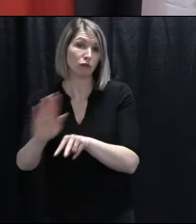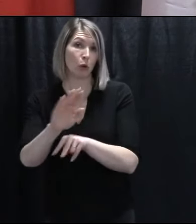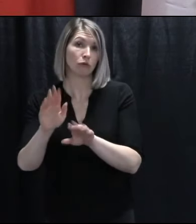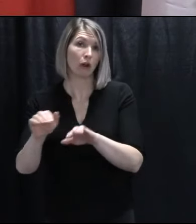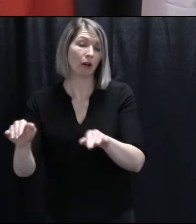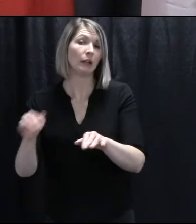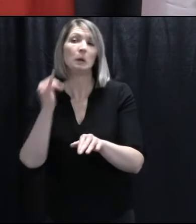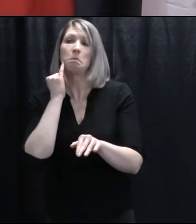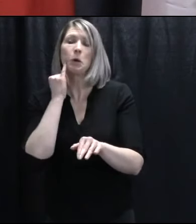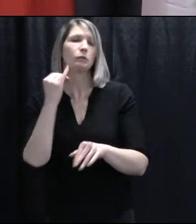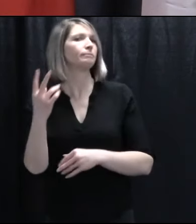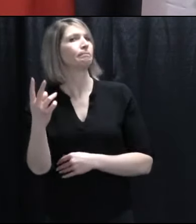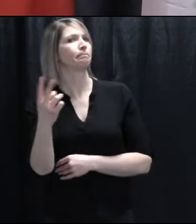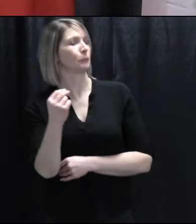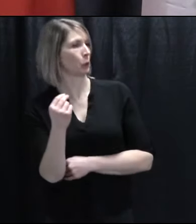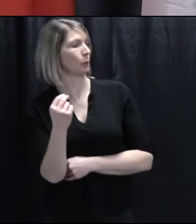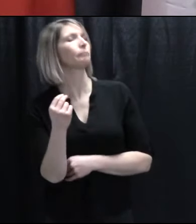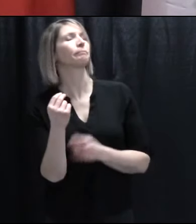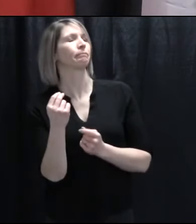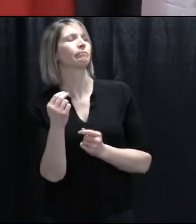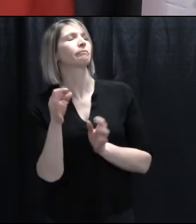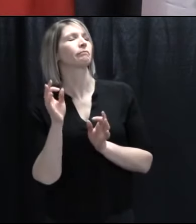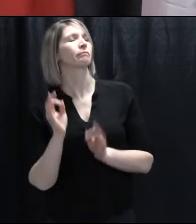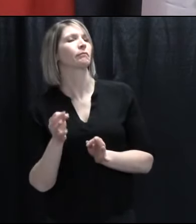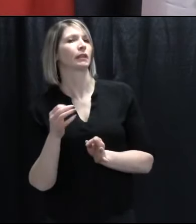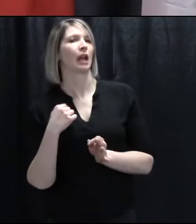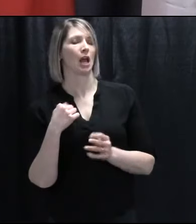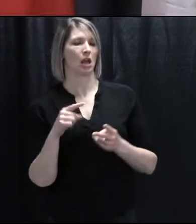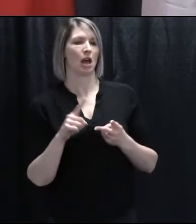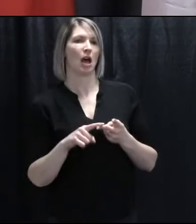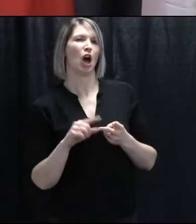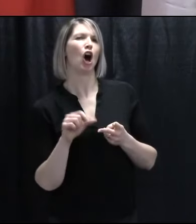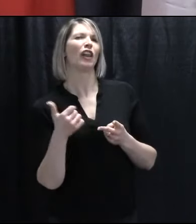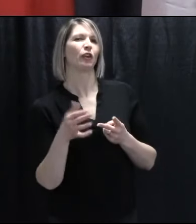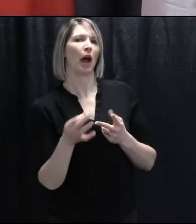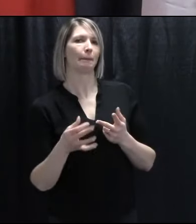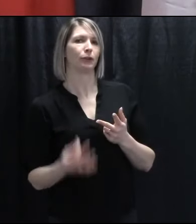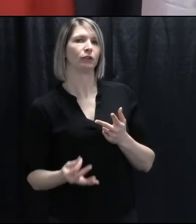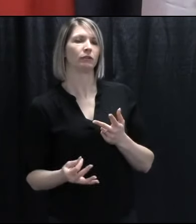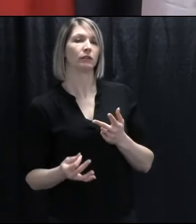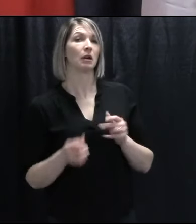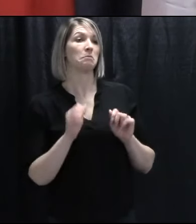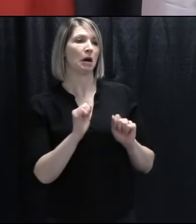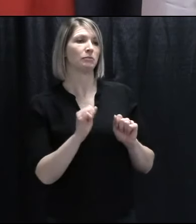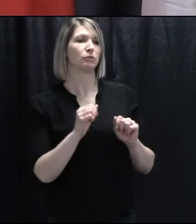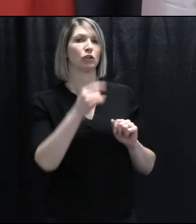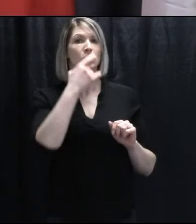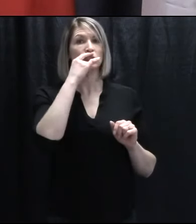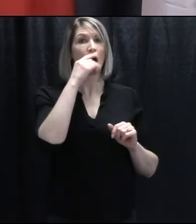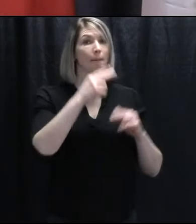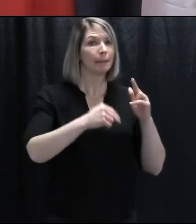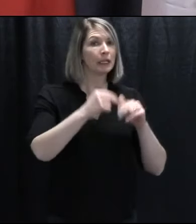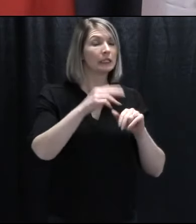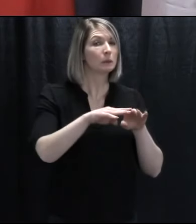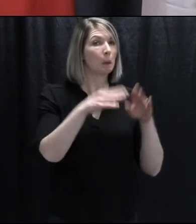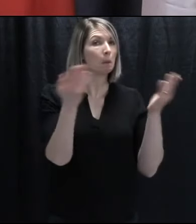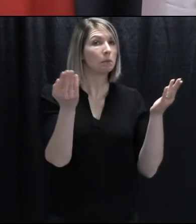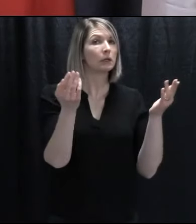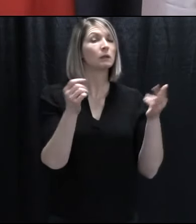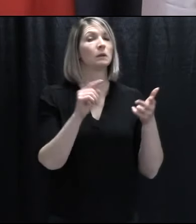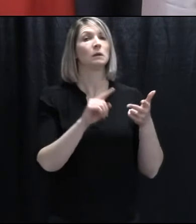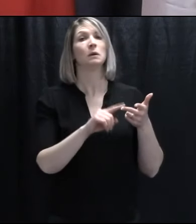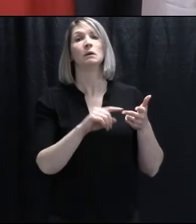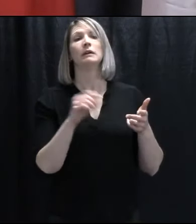those essential workers, we'll be working now for other options, which could be including the childcare operators and the spaces that we have